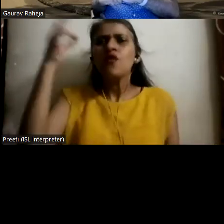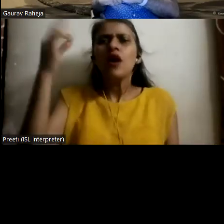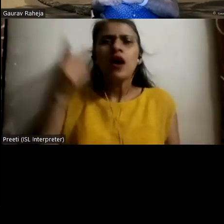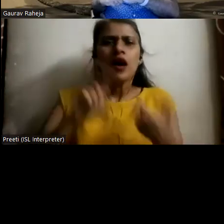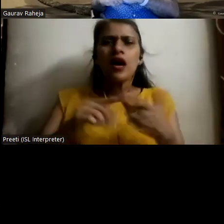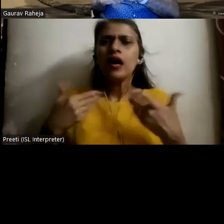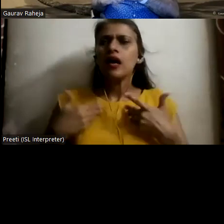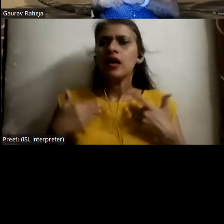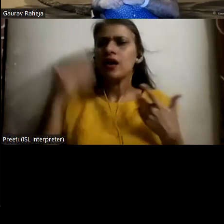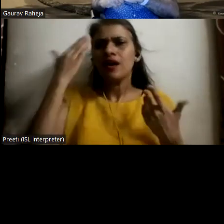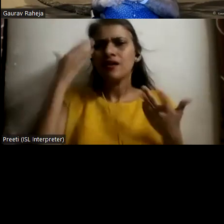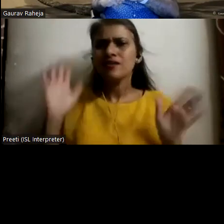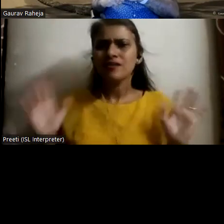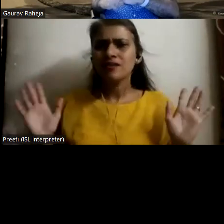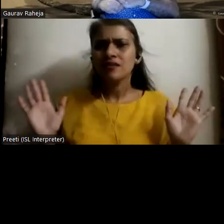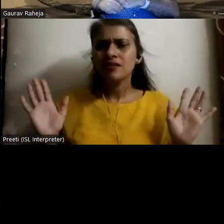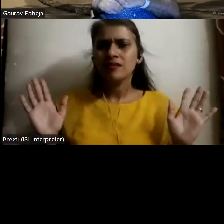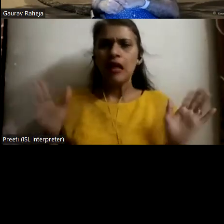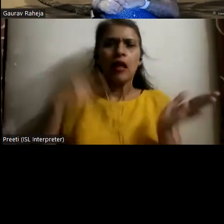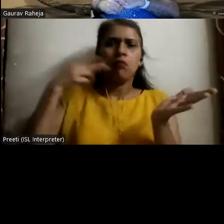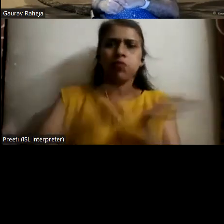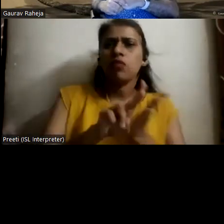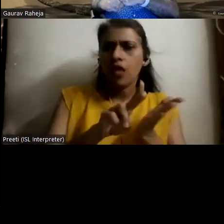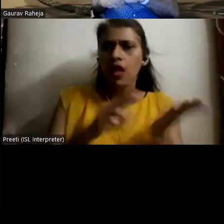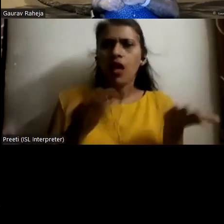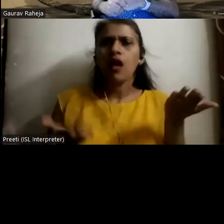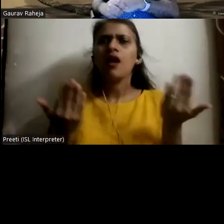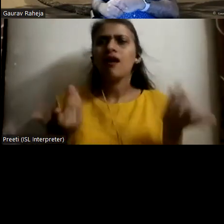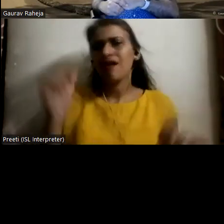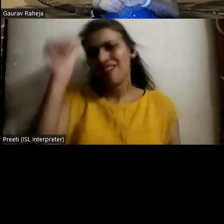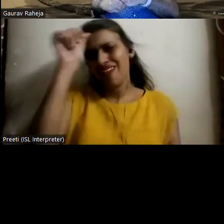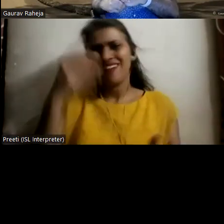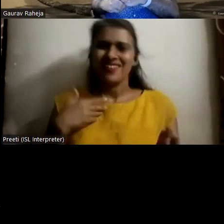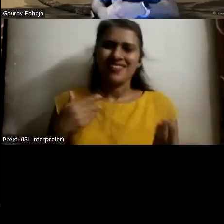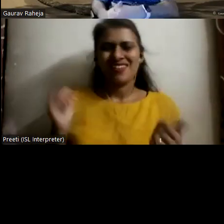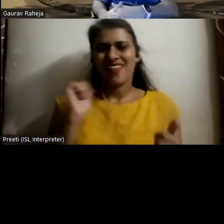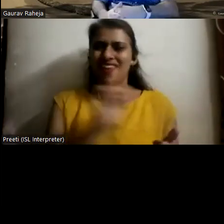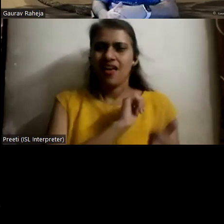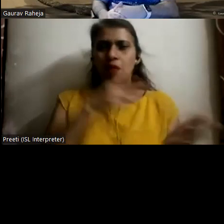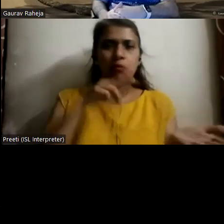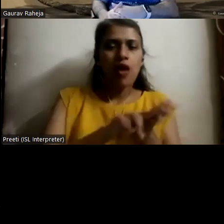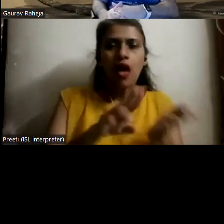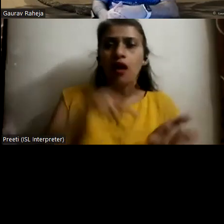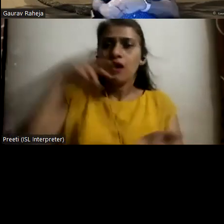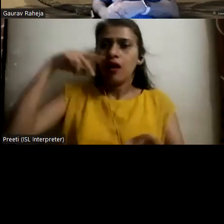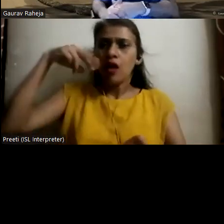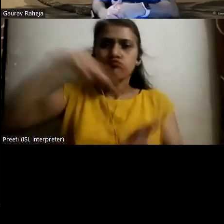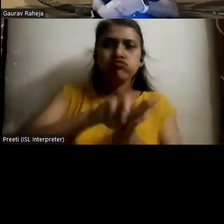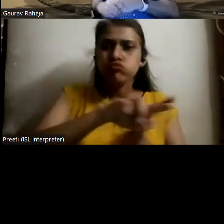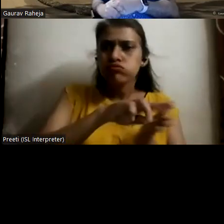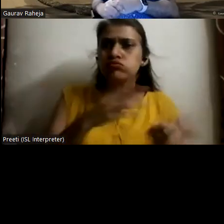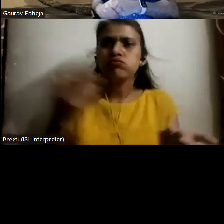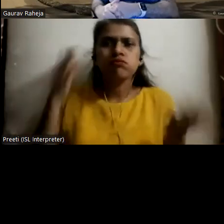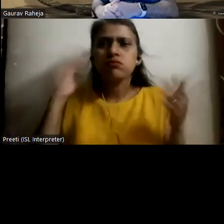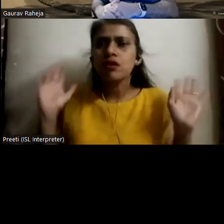moment. I can slip in a bathroom. I can fall from the staircase. I can meet